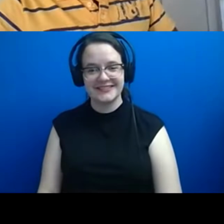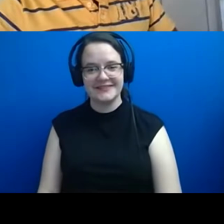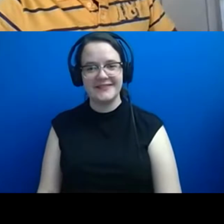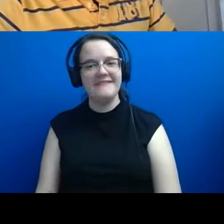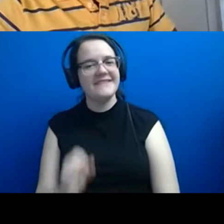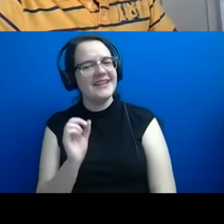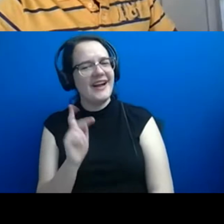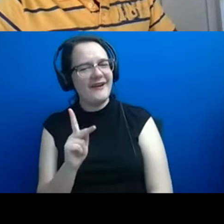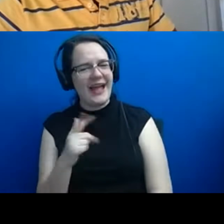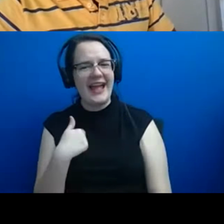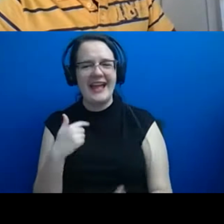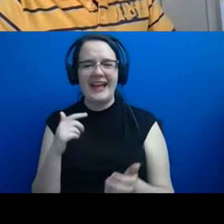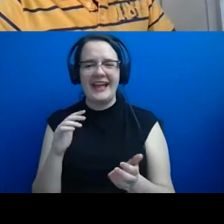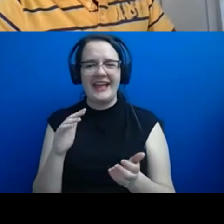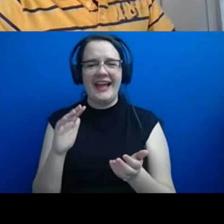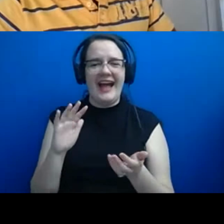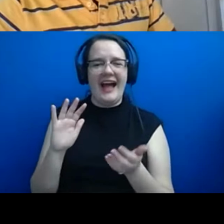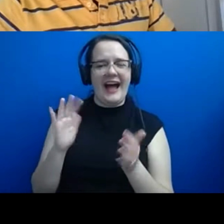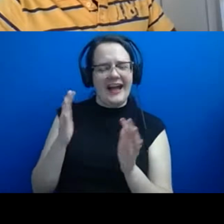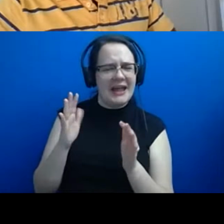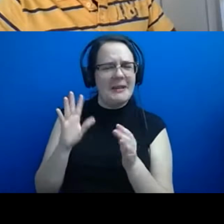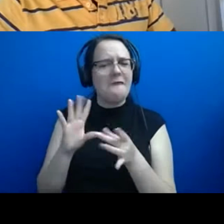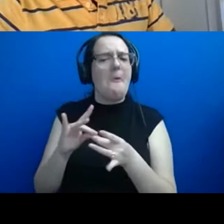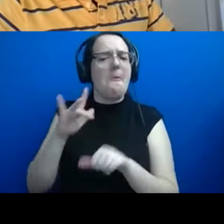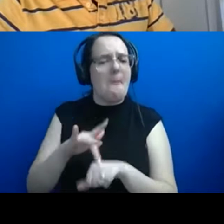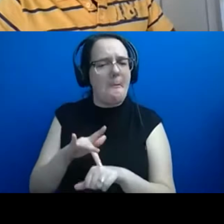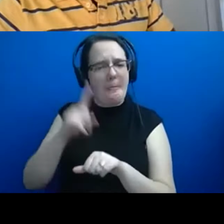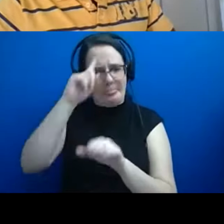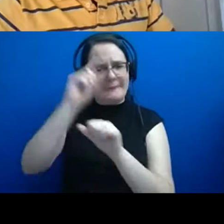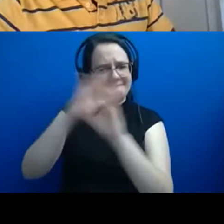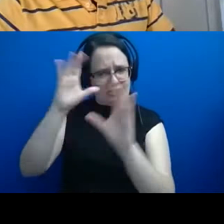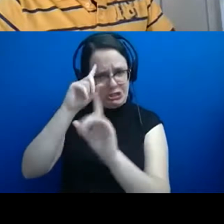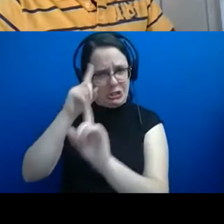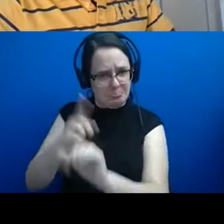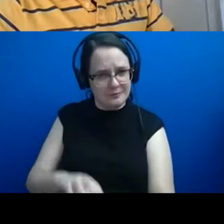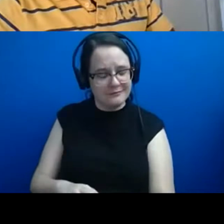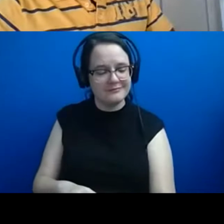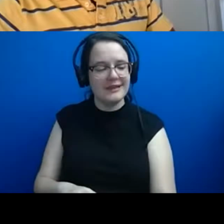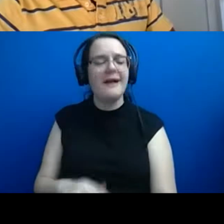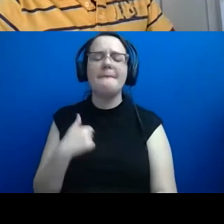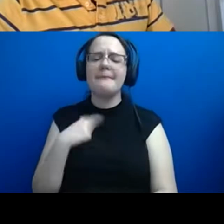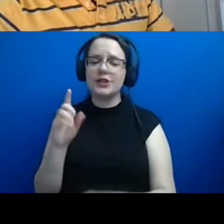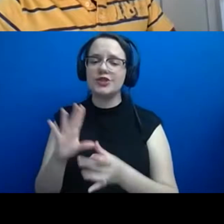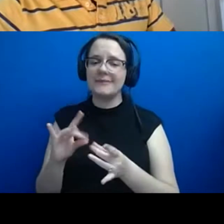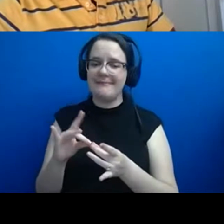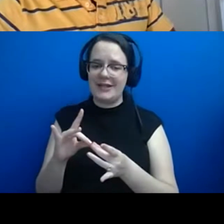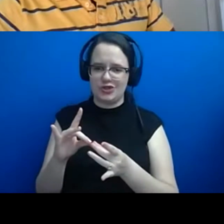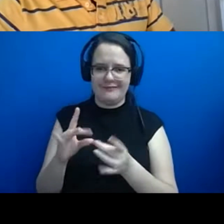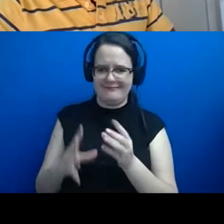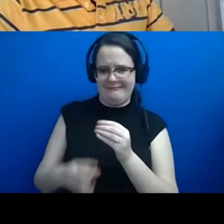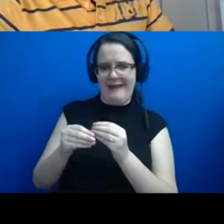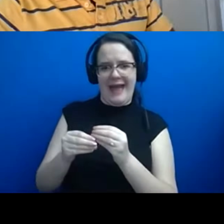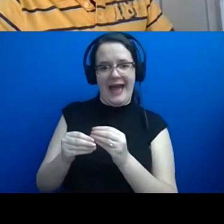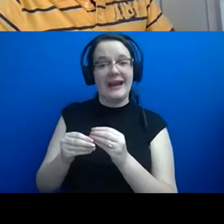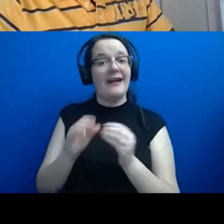Okay, I sort of tipped my hand about the vision, but I should say that in addition to that idea of bringing the